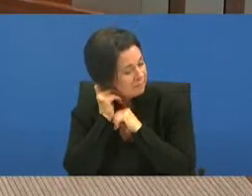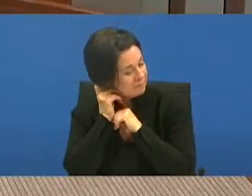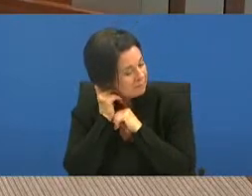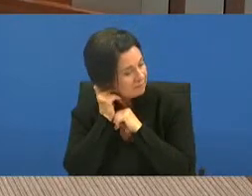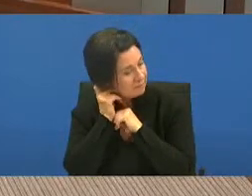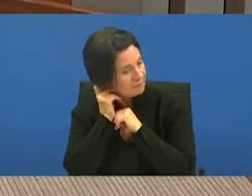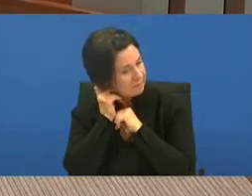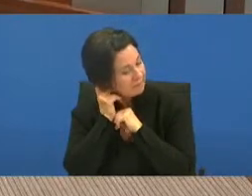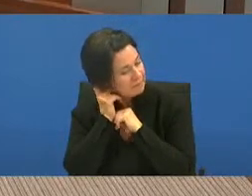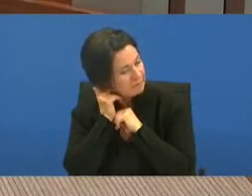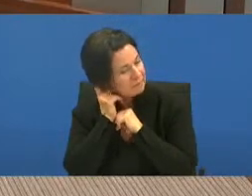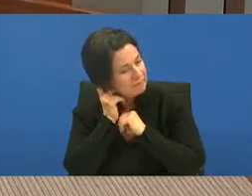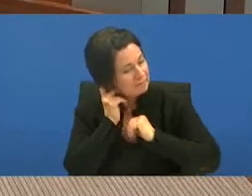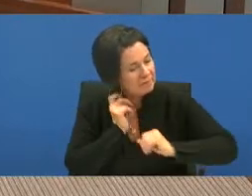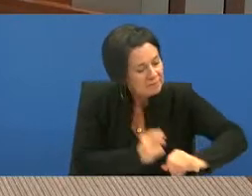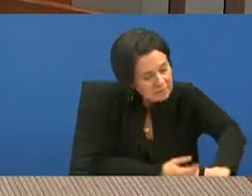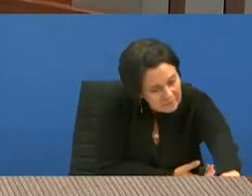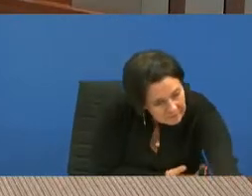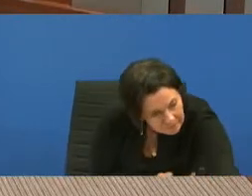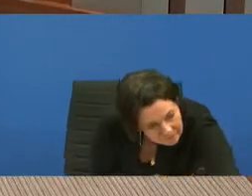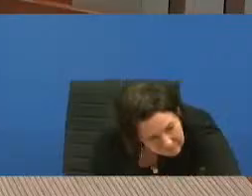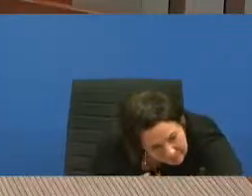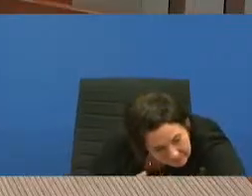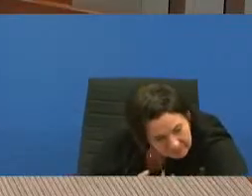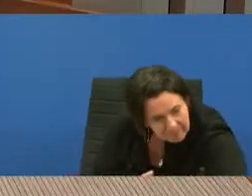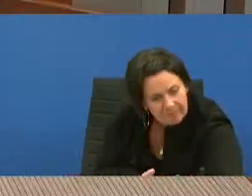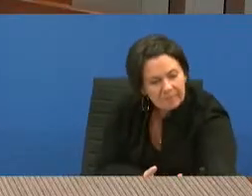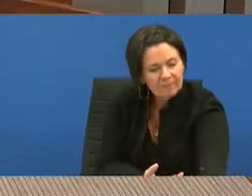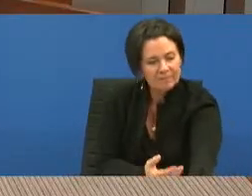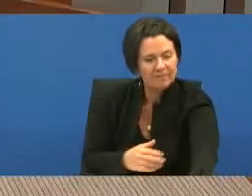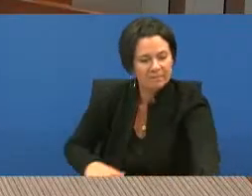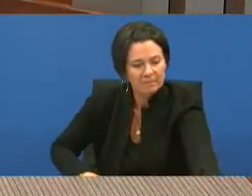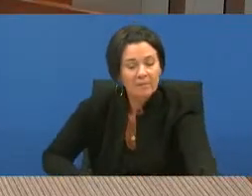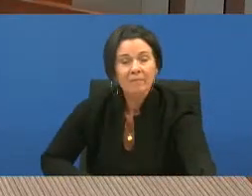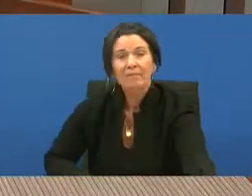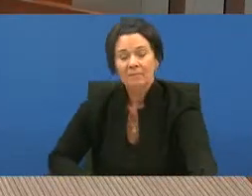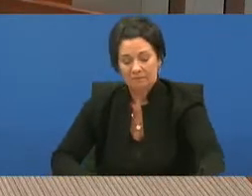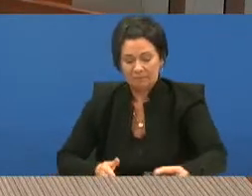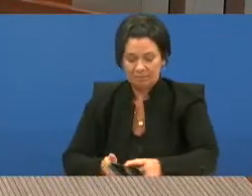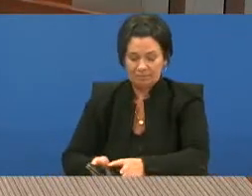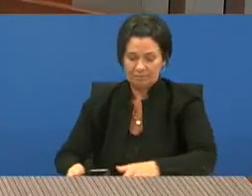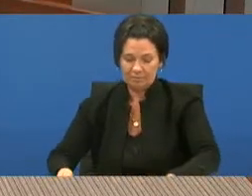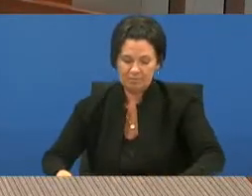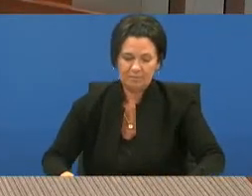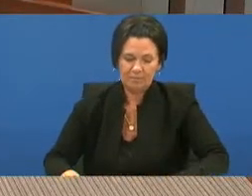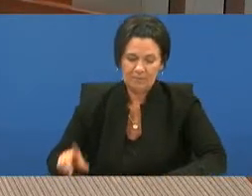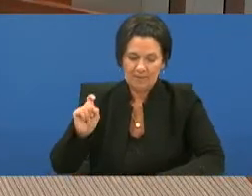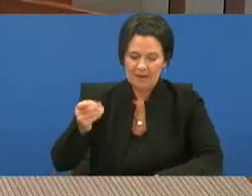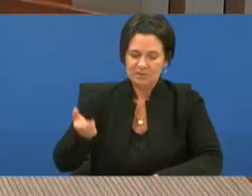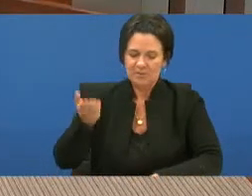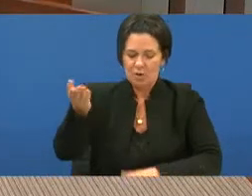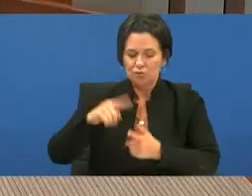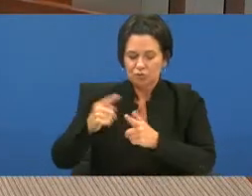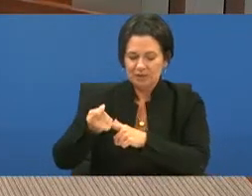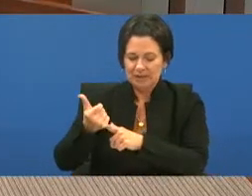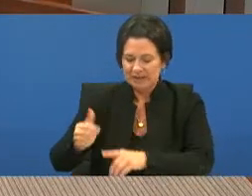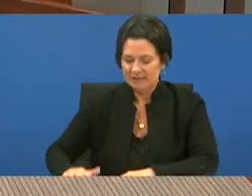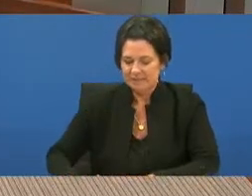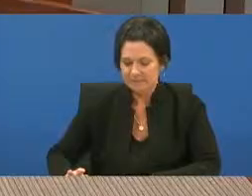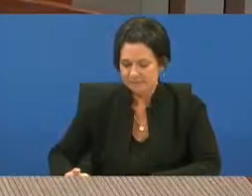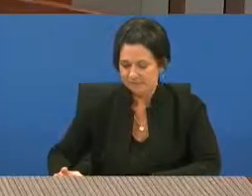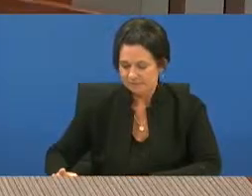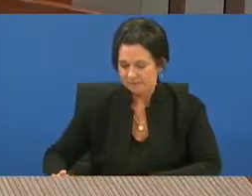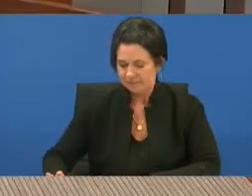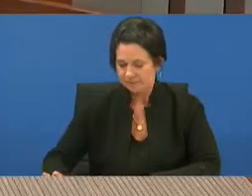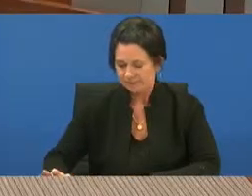Or is it a motion to delete them and resubmit them? Yeah, I think it's a motion to delete, and they're going to need to resubmit the items. Motion